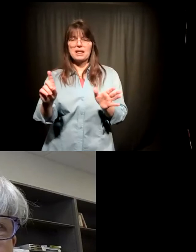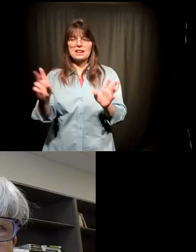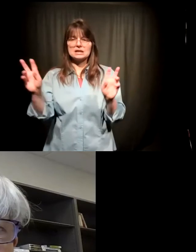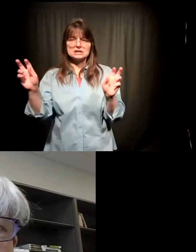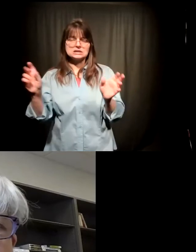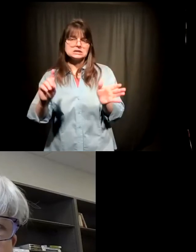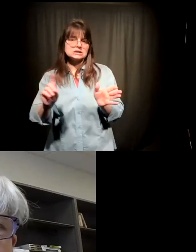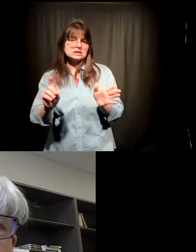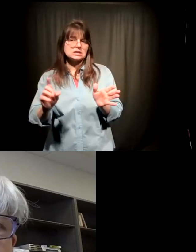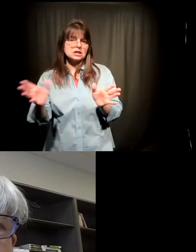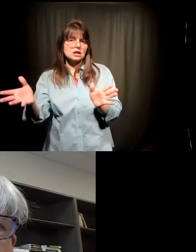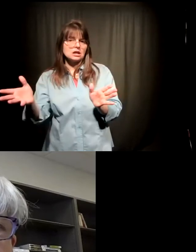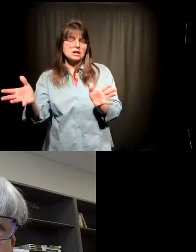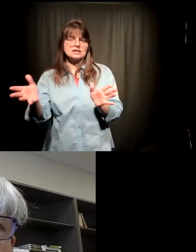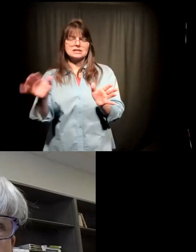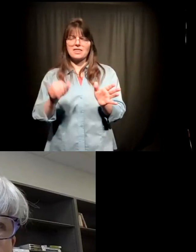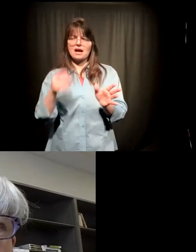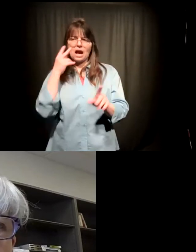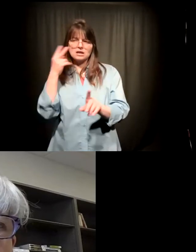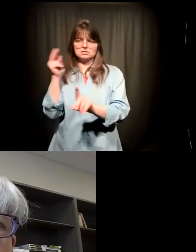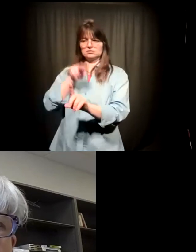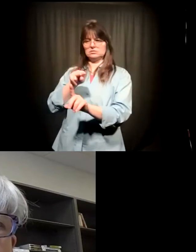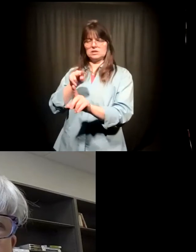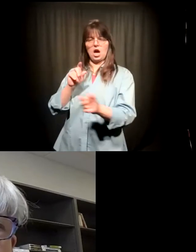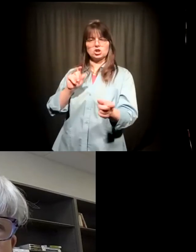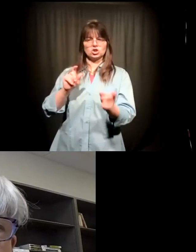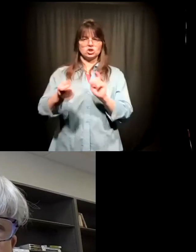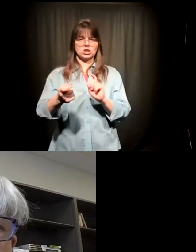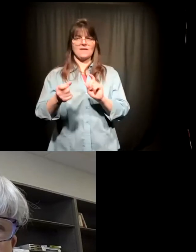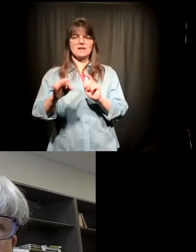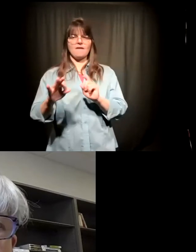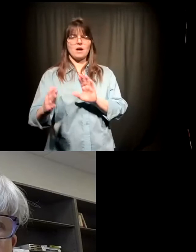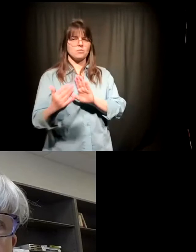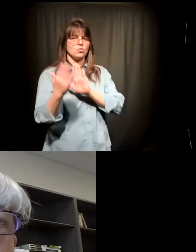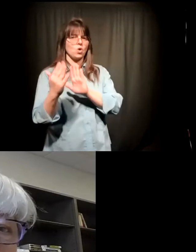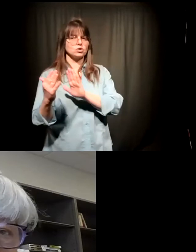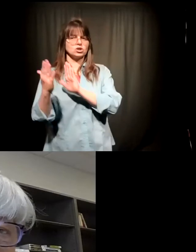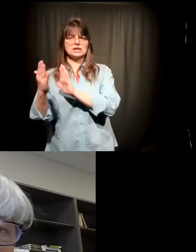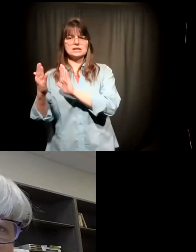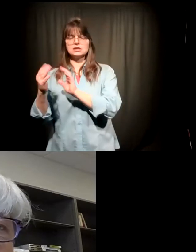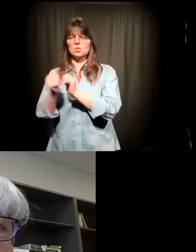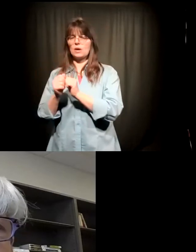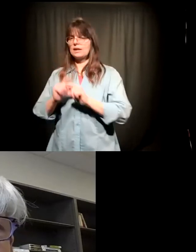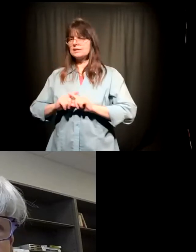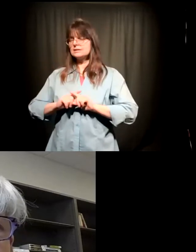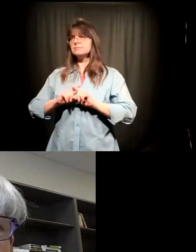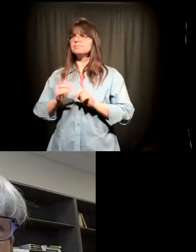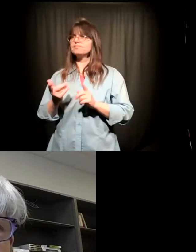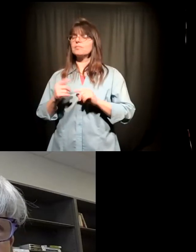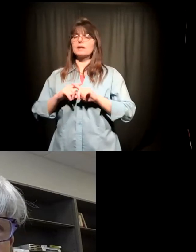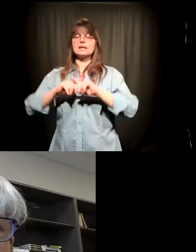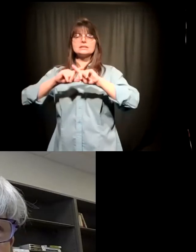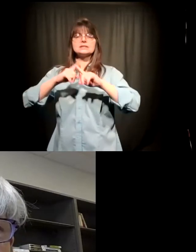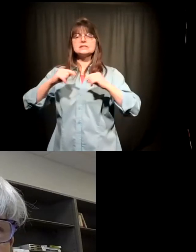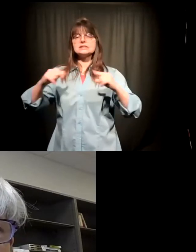time and headspace for. Good. Good. One last question then, and this is kind of